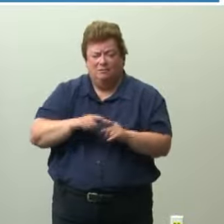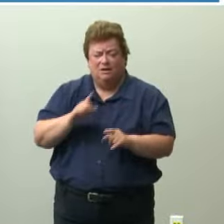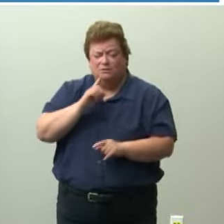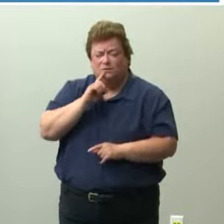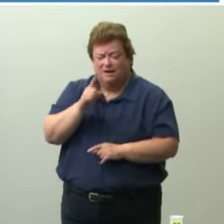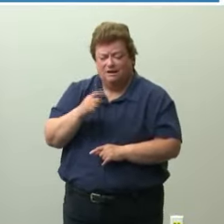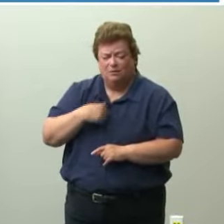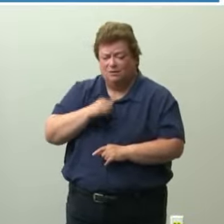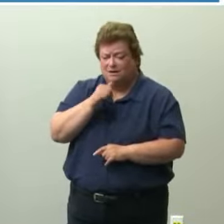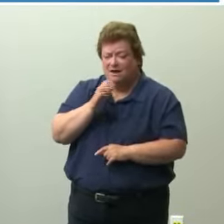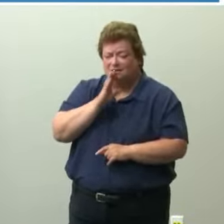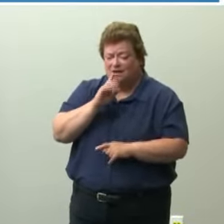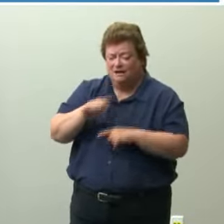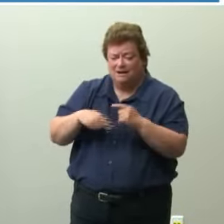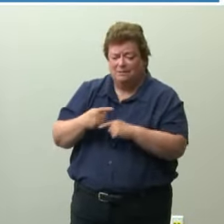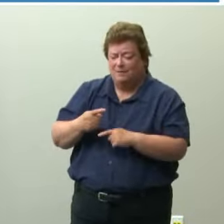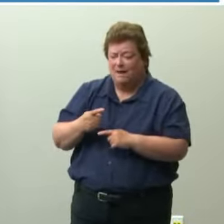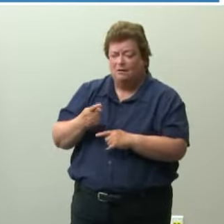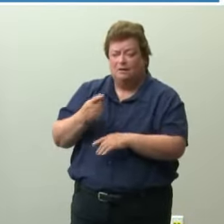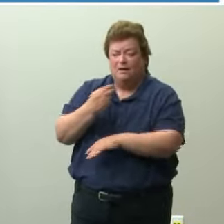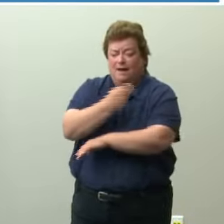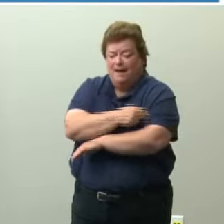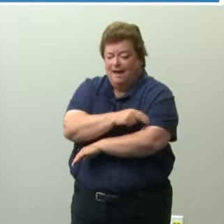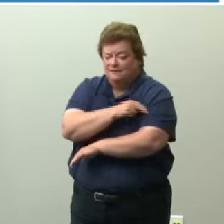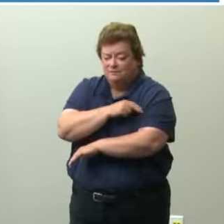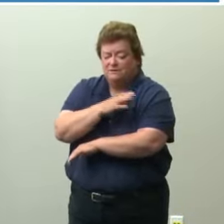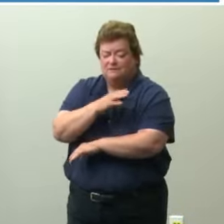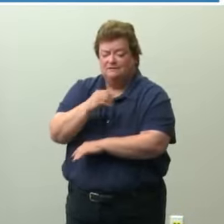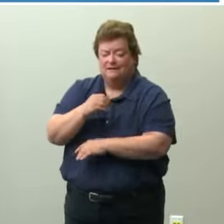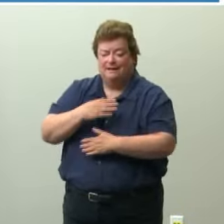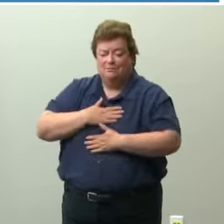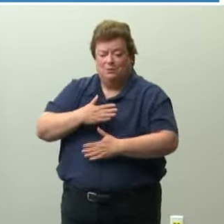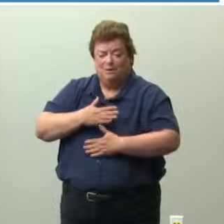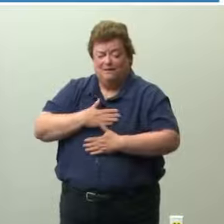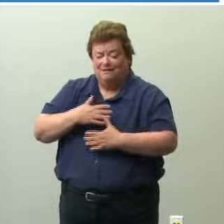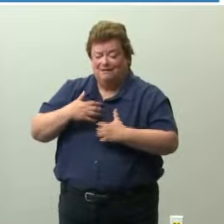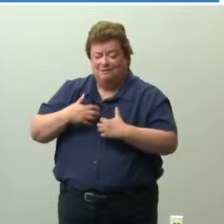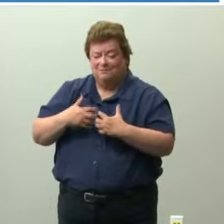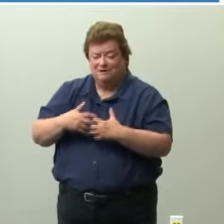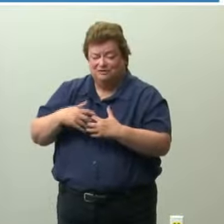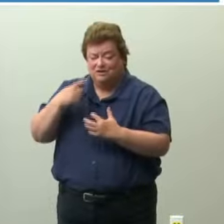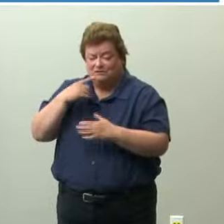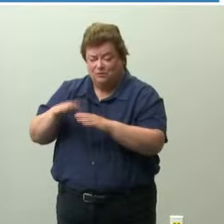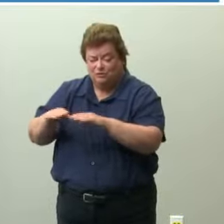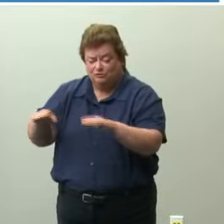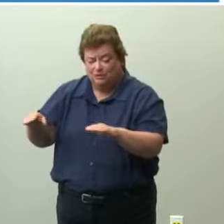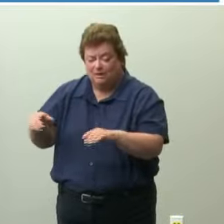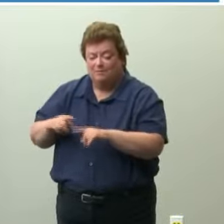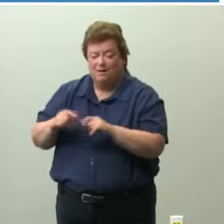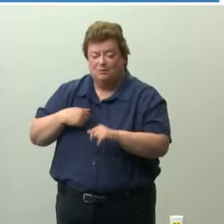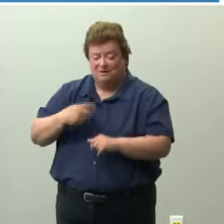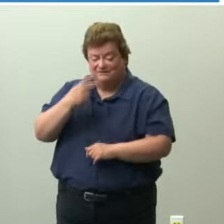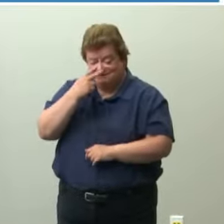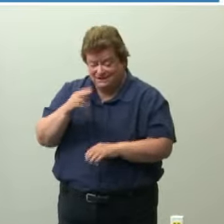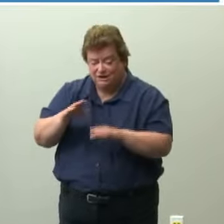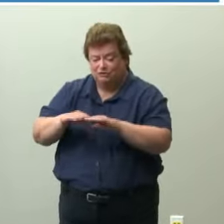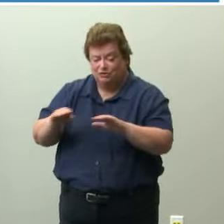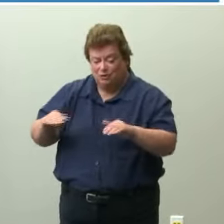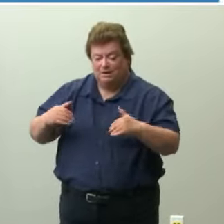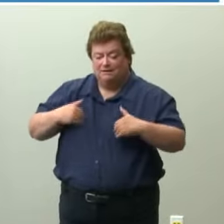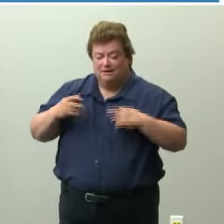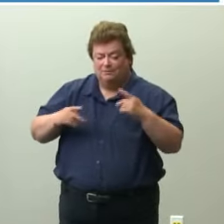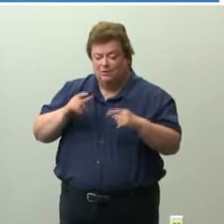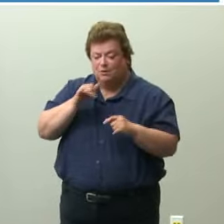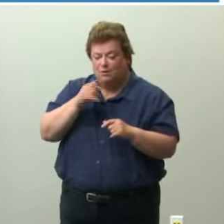aren't just talking about hospitalizations and ventilator status with kids. We see children, adolescents who have complications